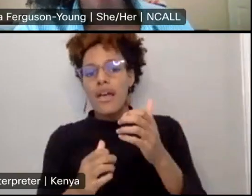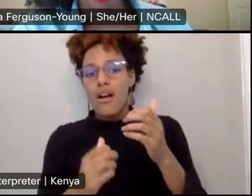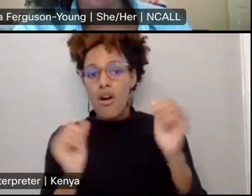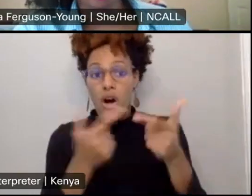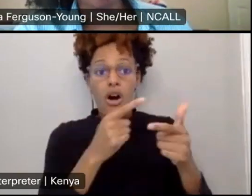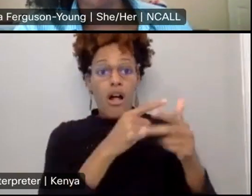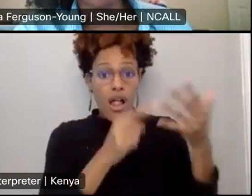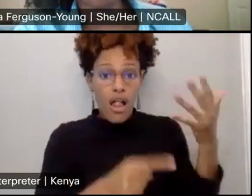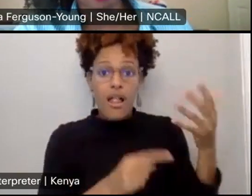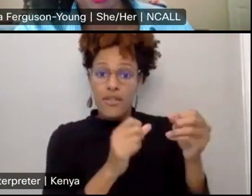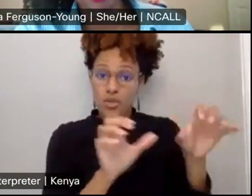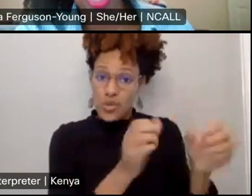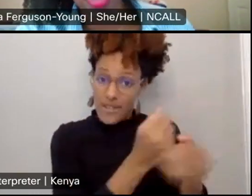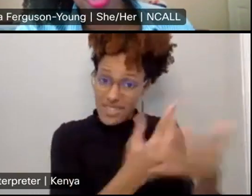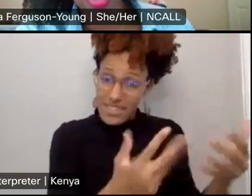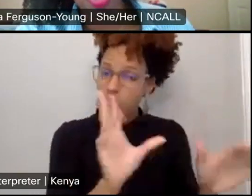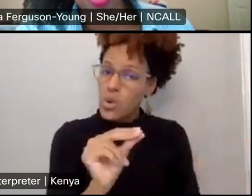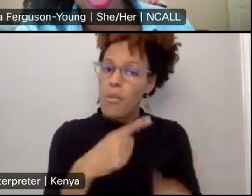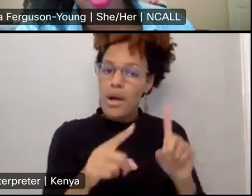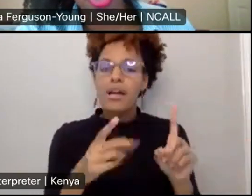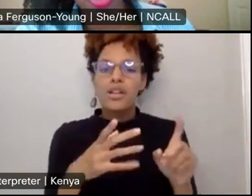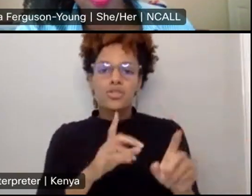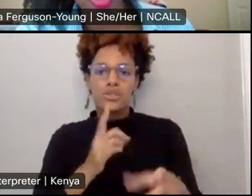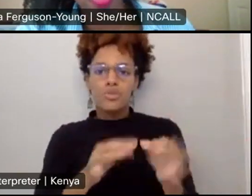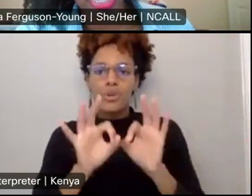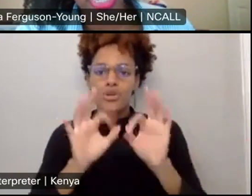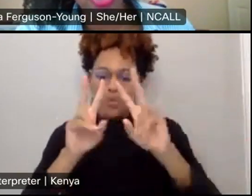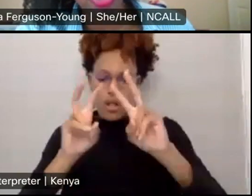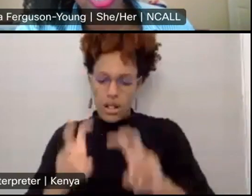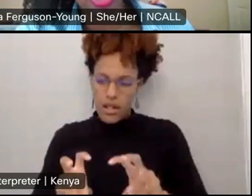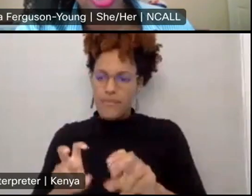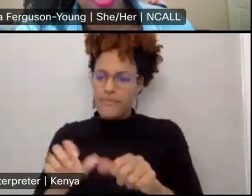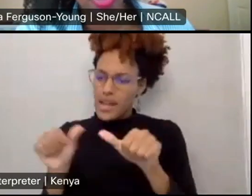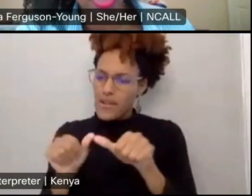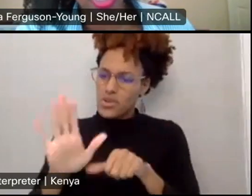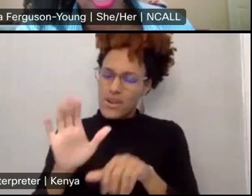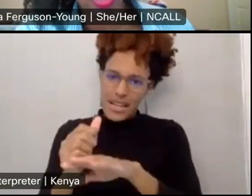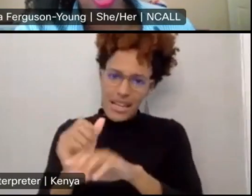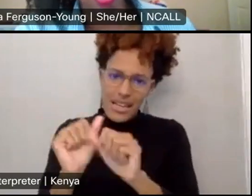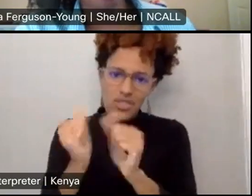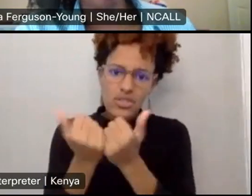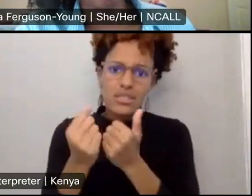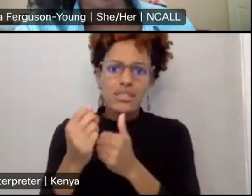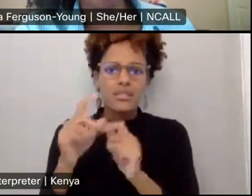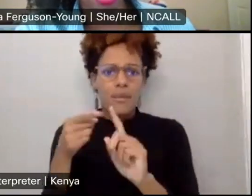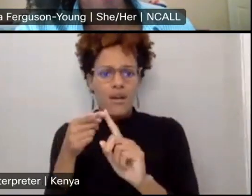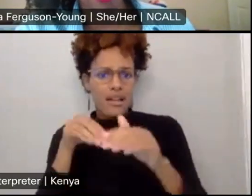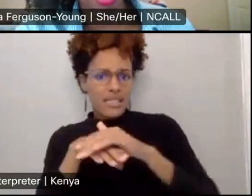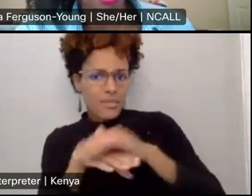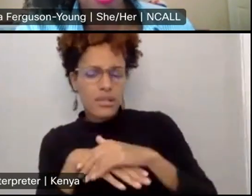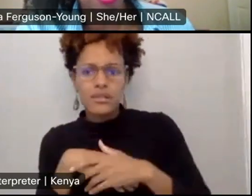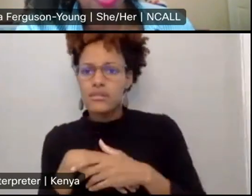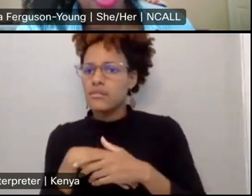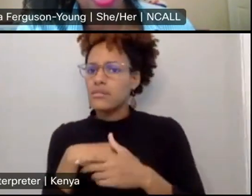everything, but to really examine, the areas of your agency and accessibility, and, from